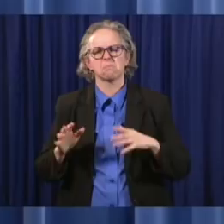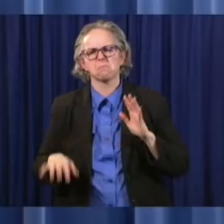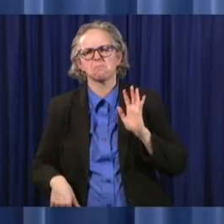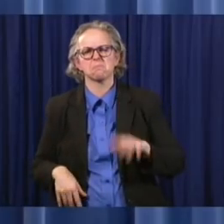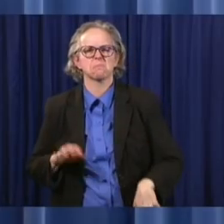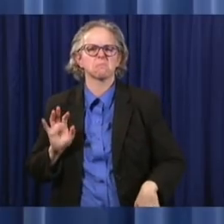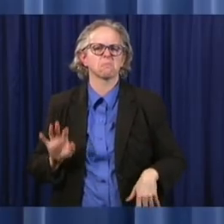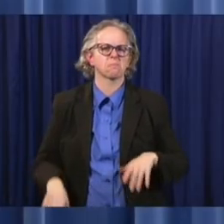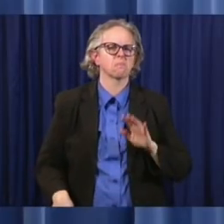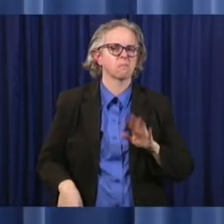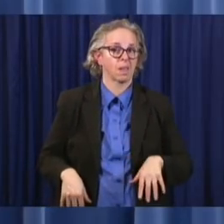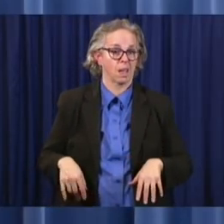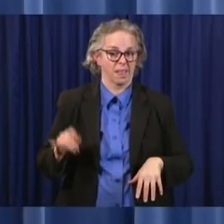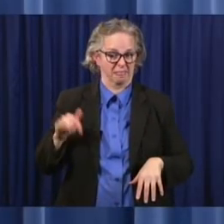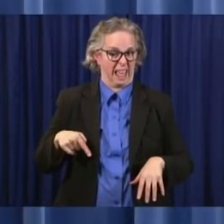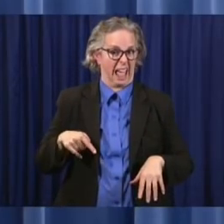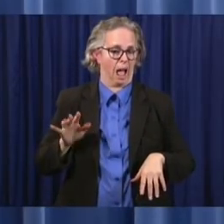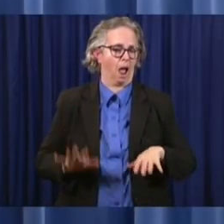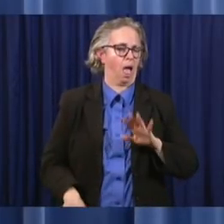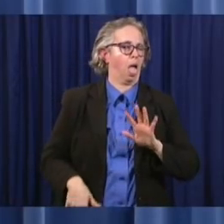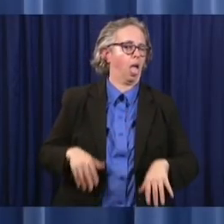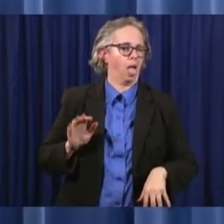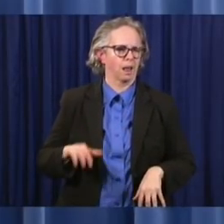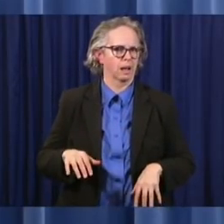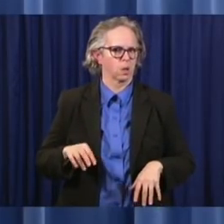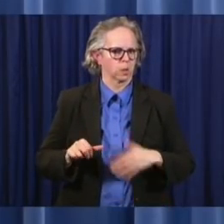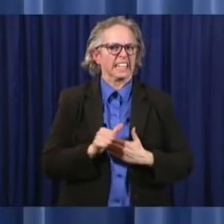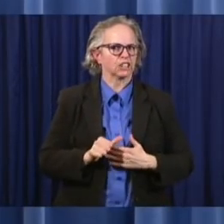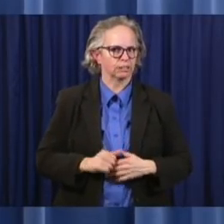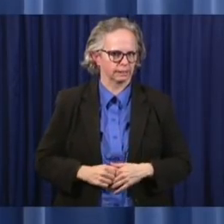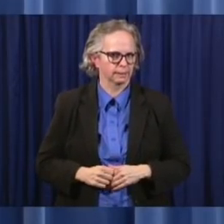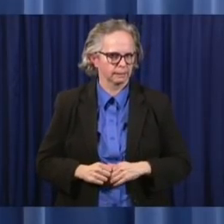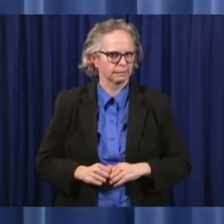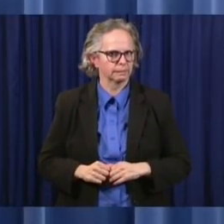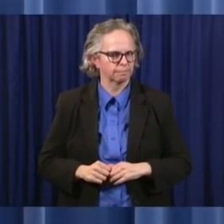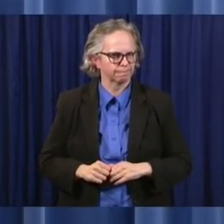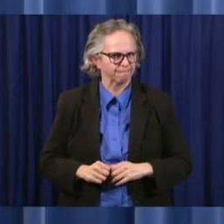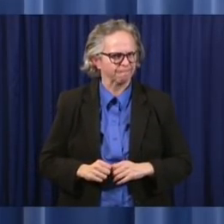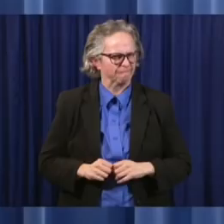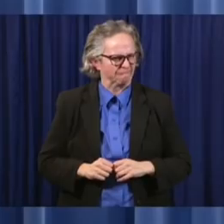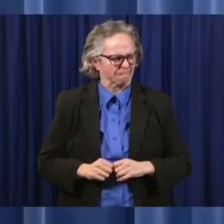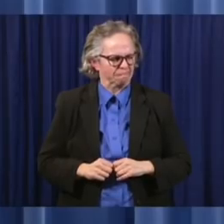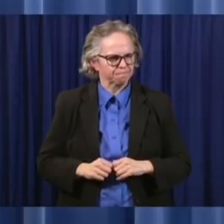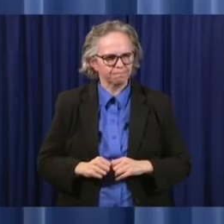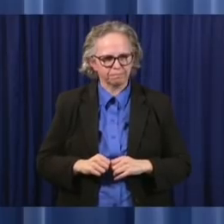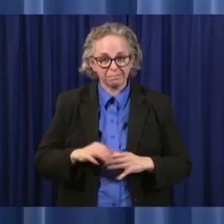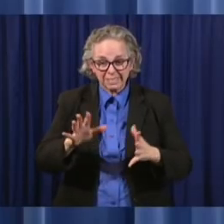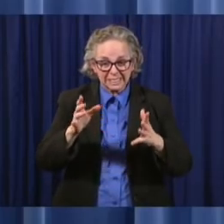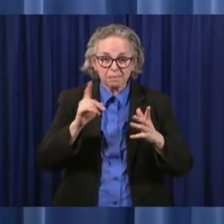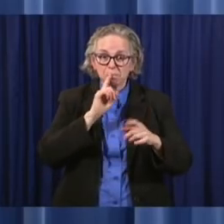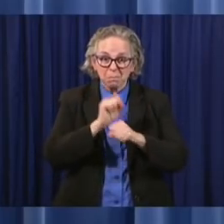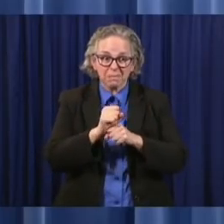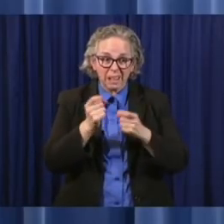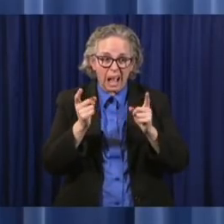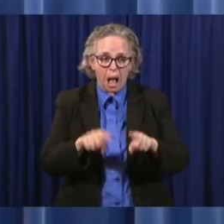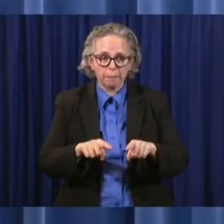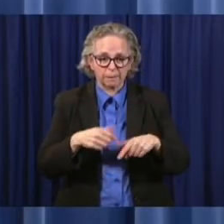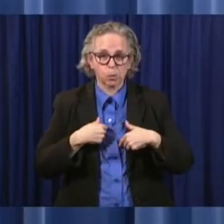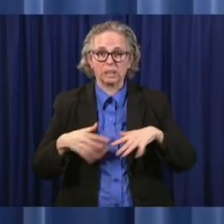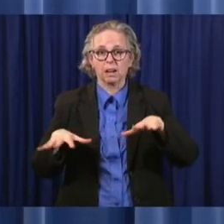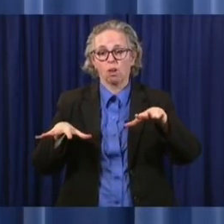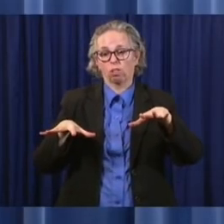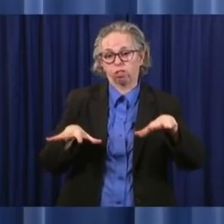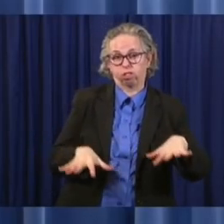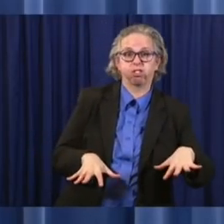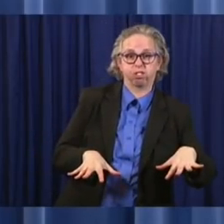with that distance. And if we relax, if we pull back, if